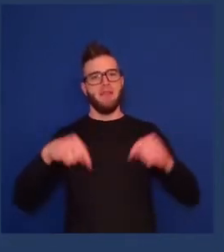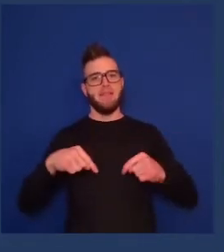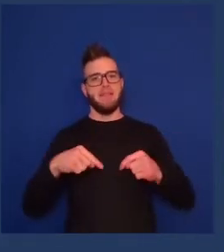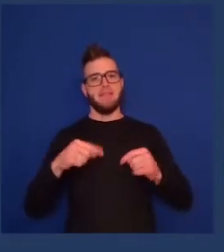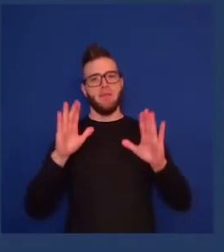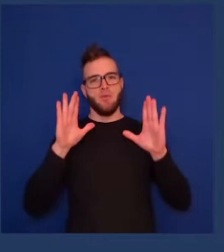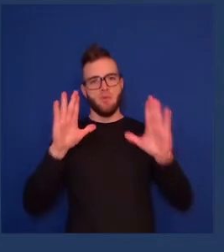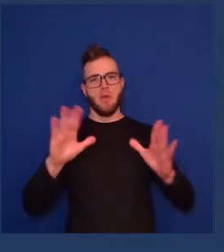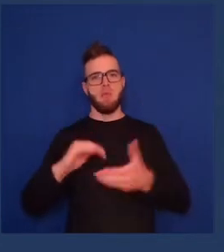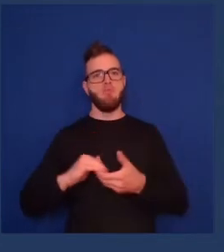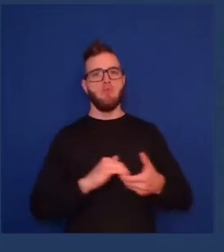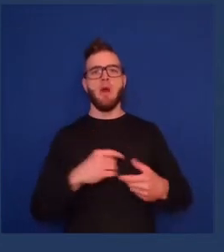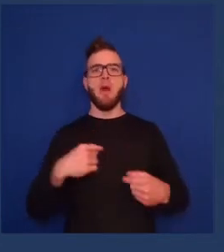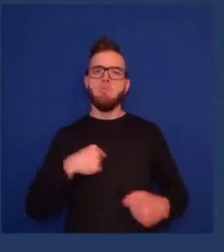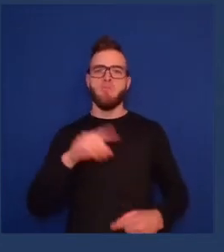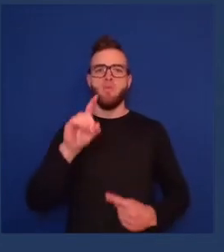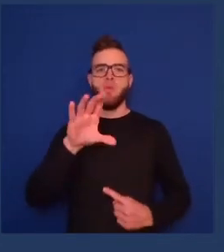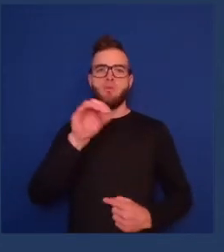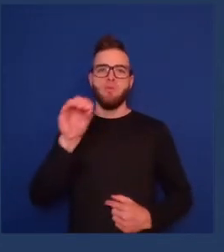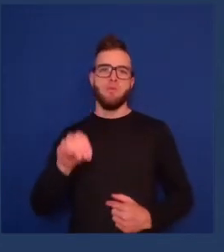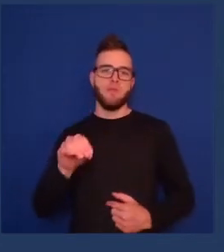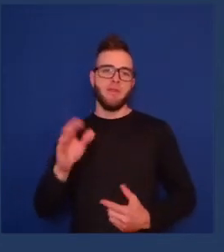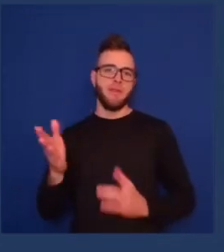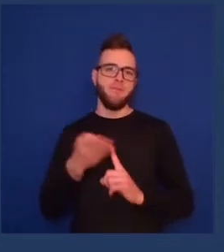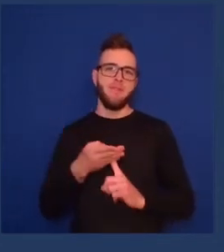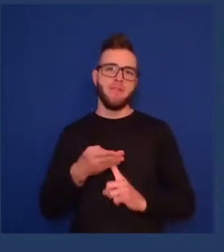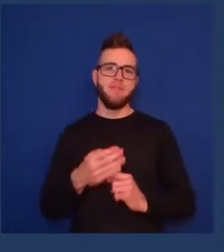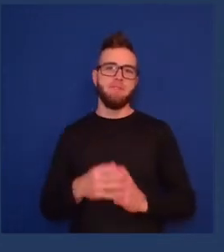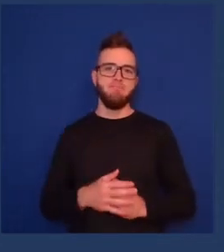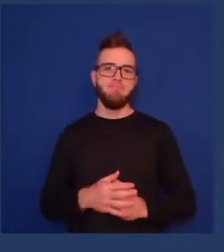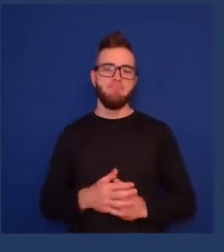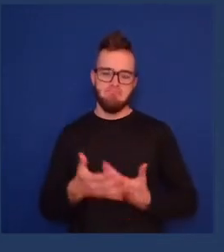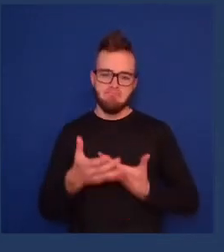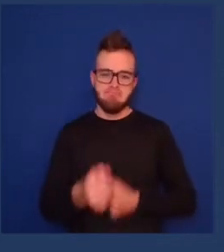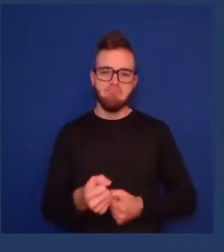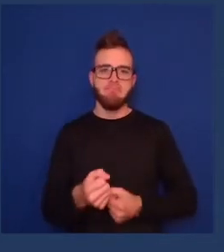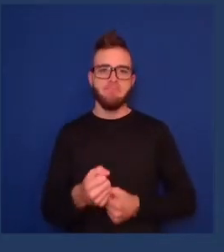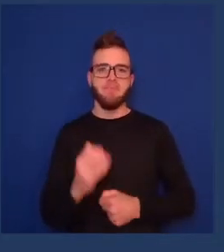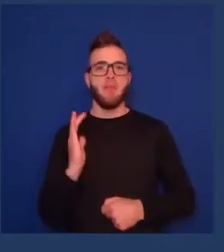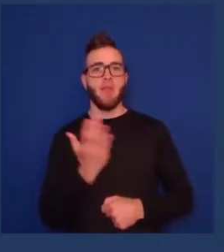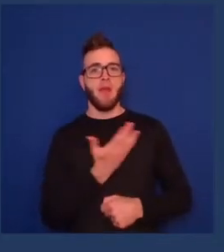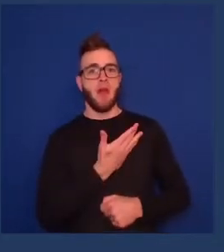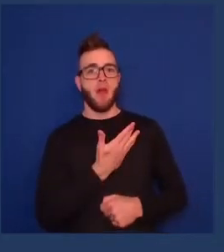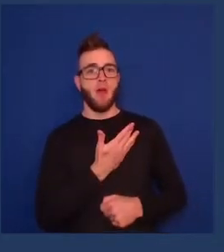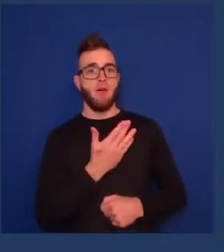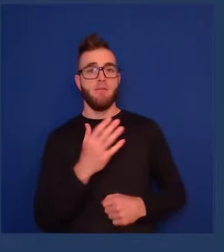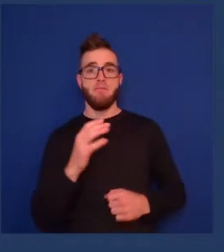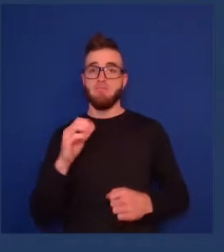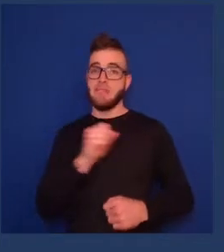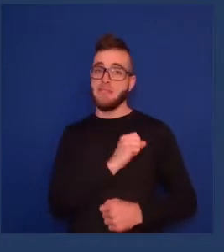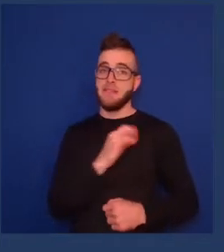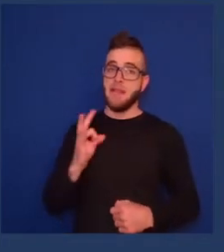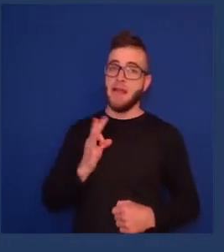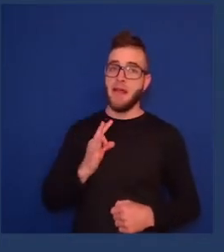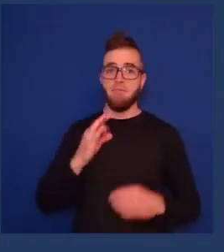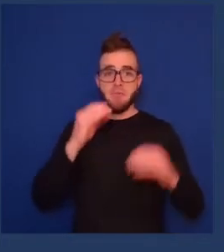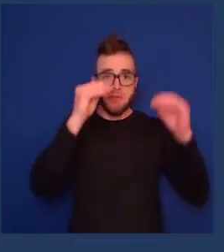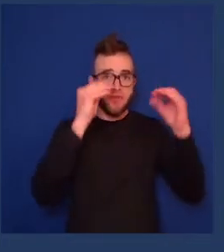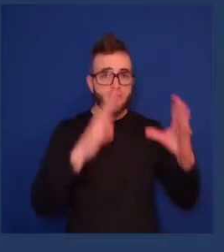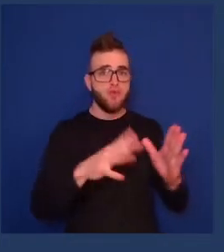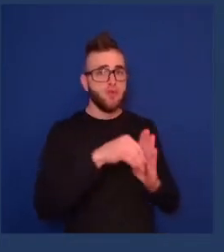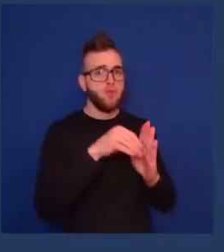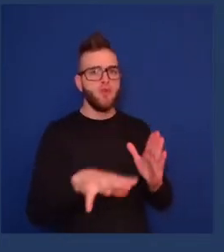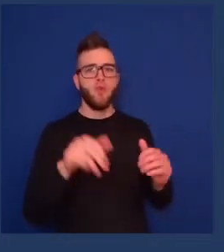so I just want to thank everyone in advance for this amazing partnership. I am 100% convinced, as is